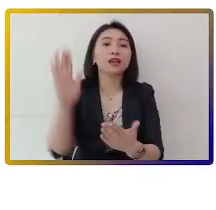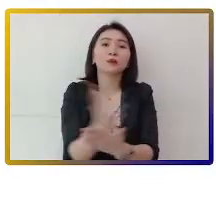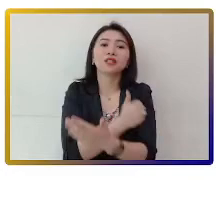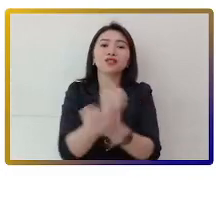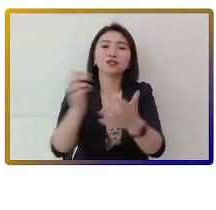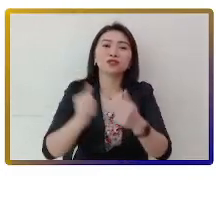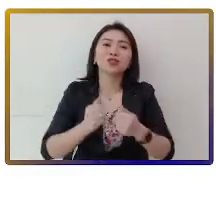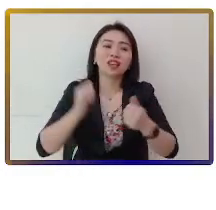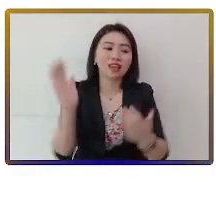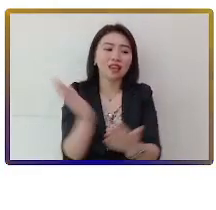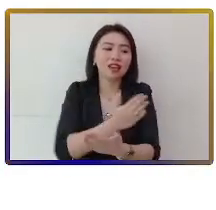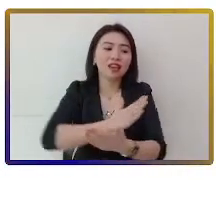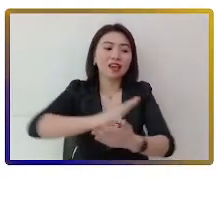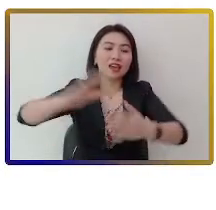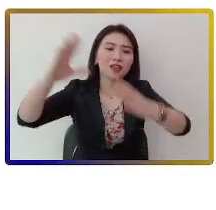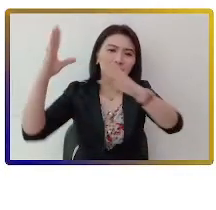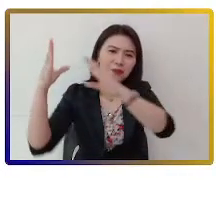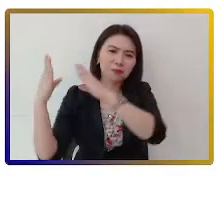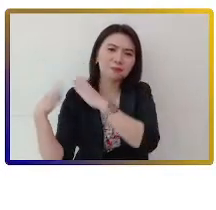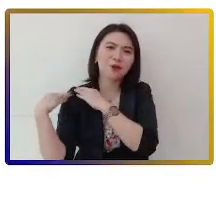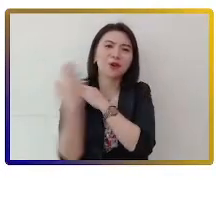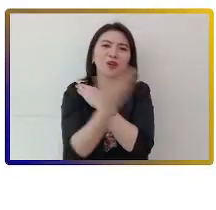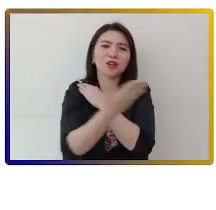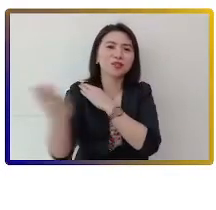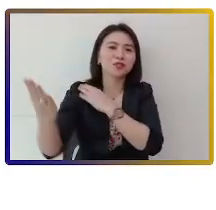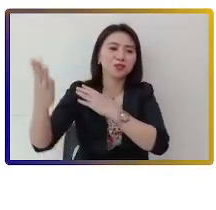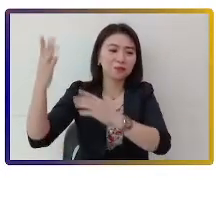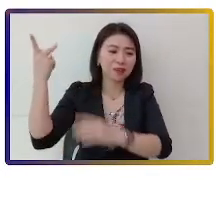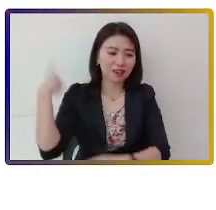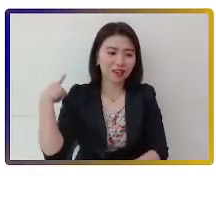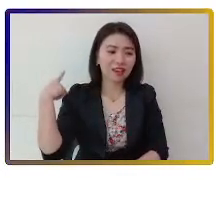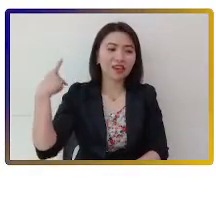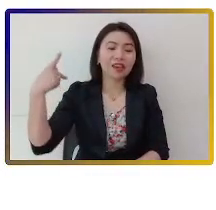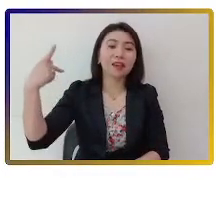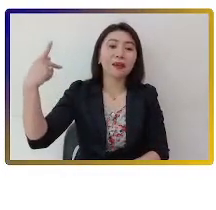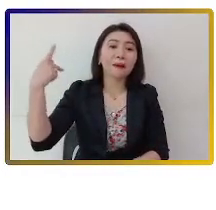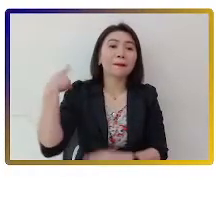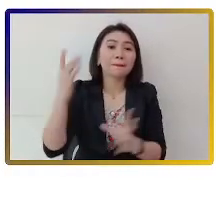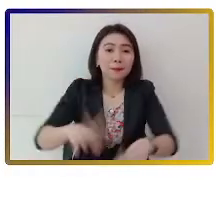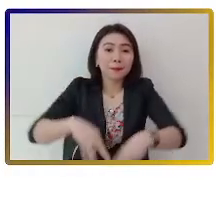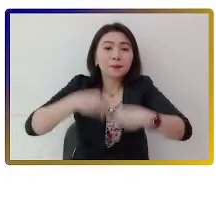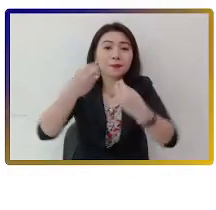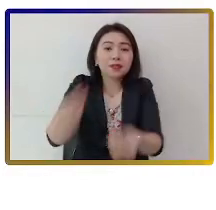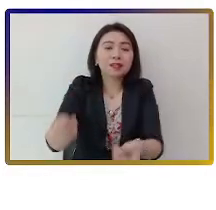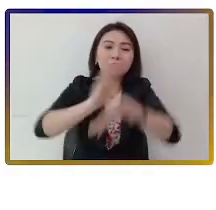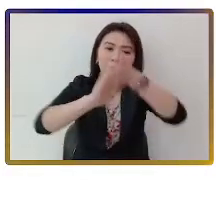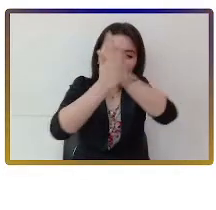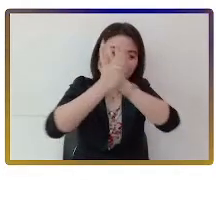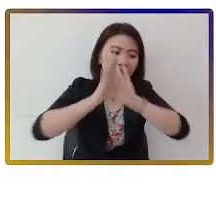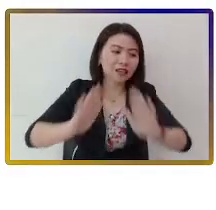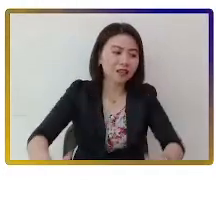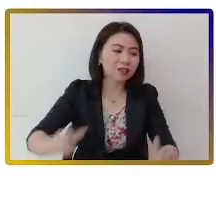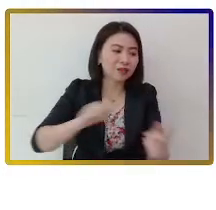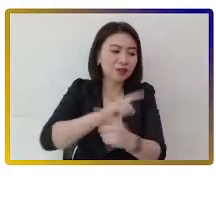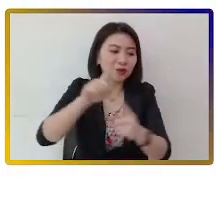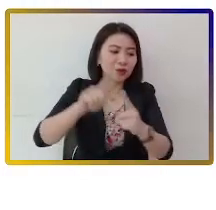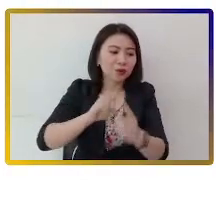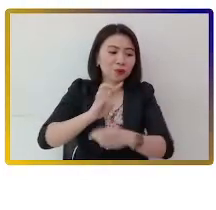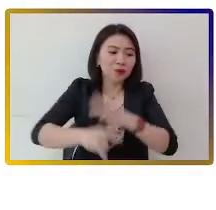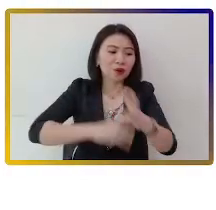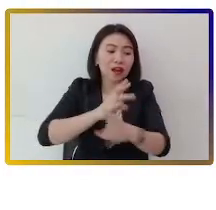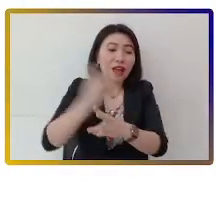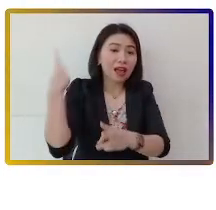He wants to share the burdens you bear, whisper peace when